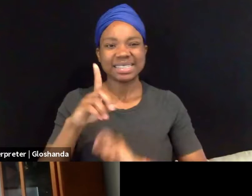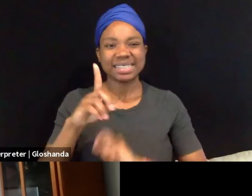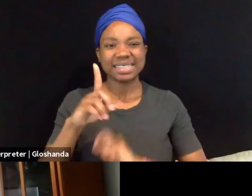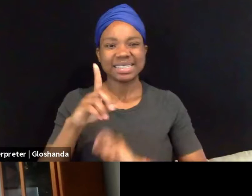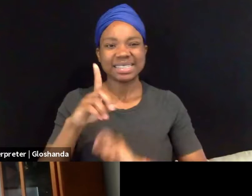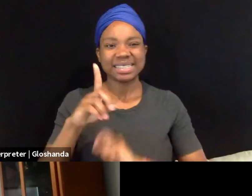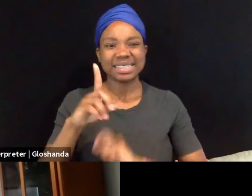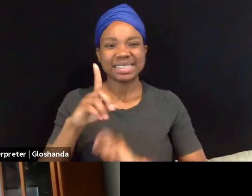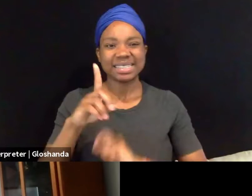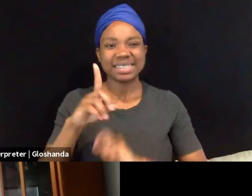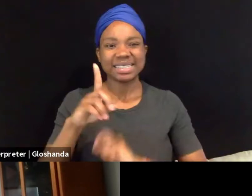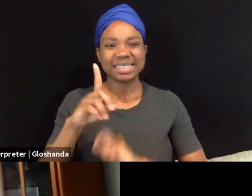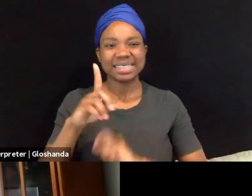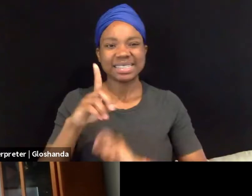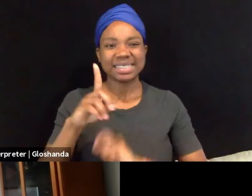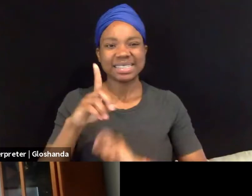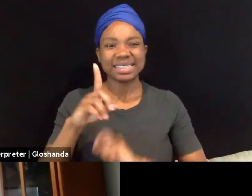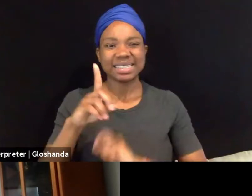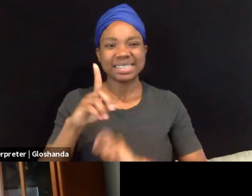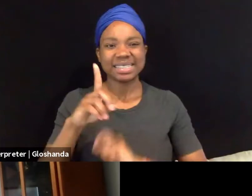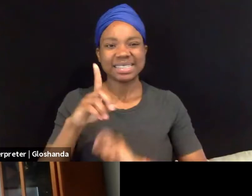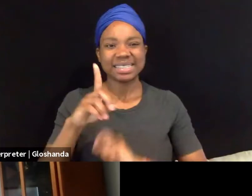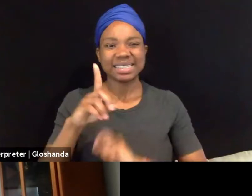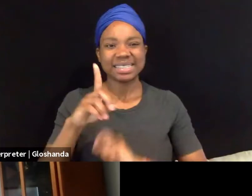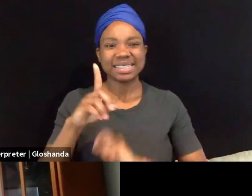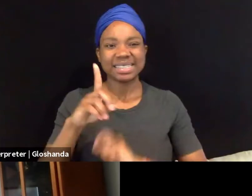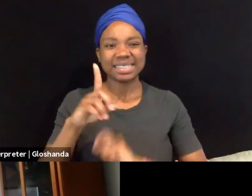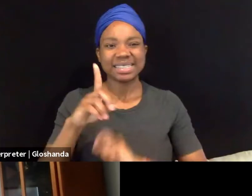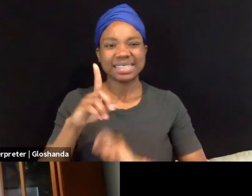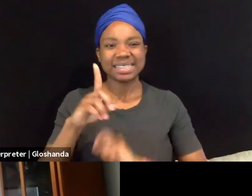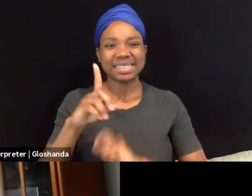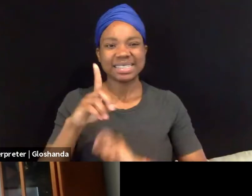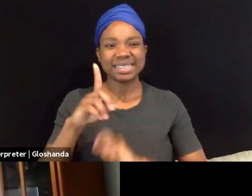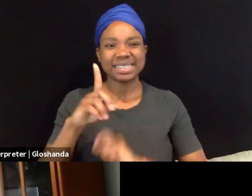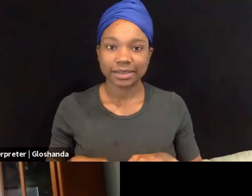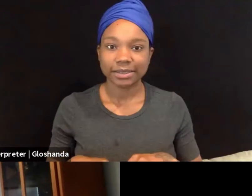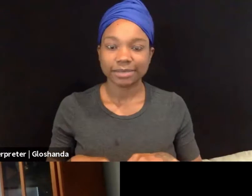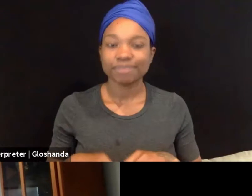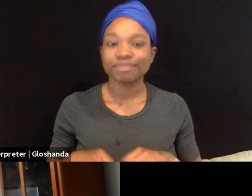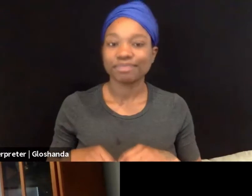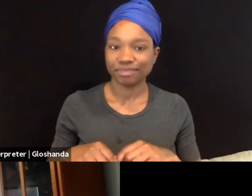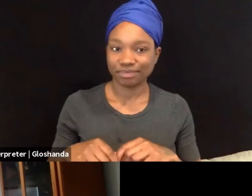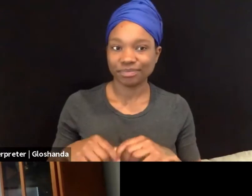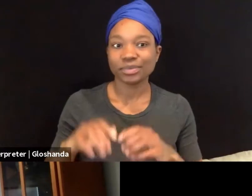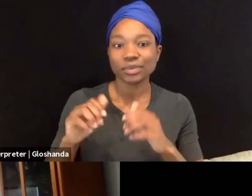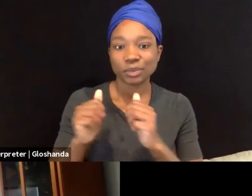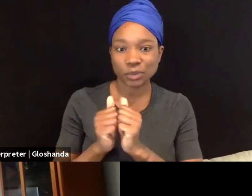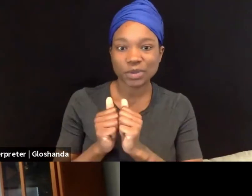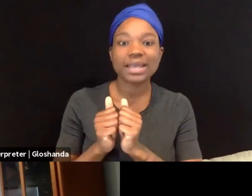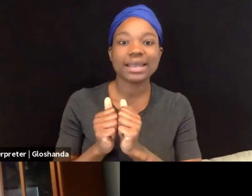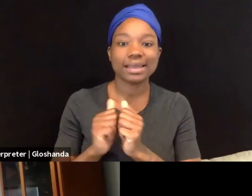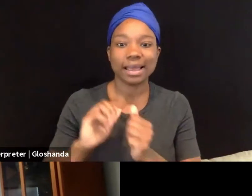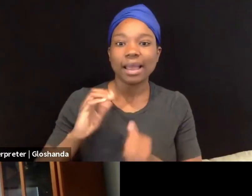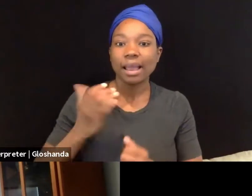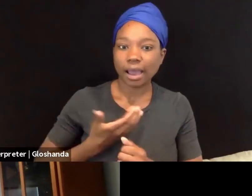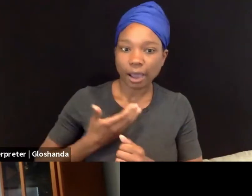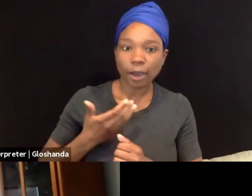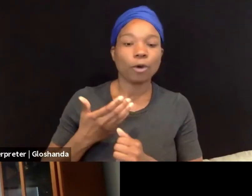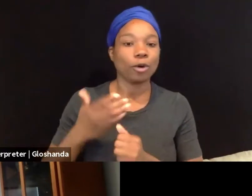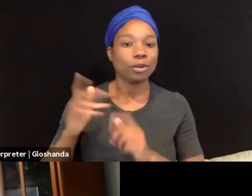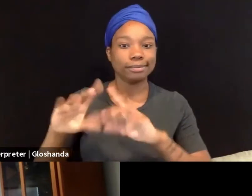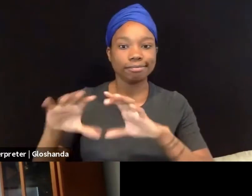there is a population among older adults that have had special needs before disaster